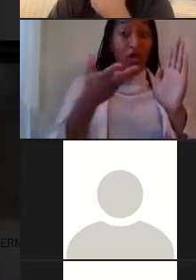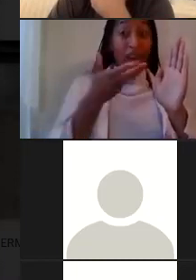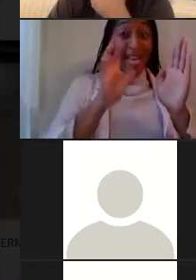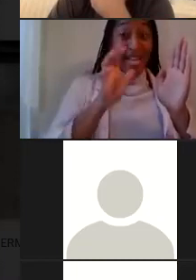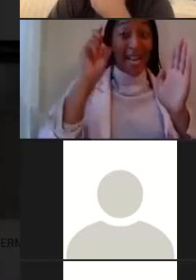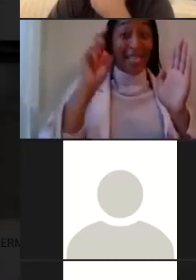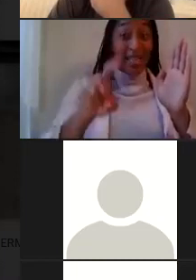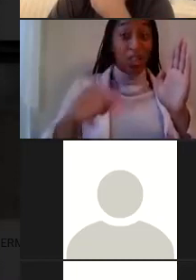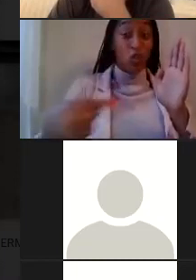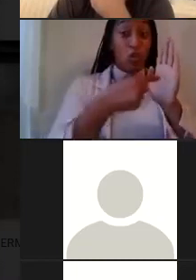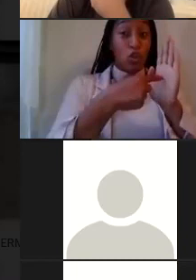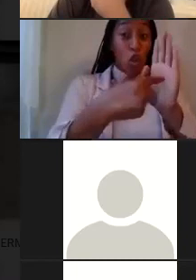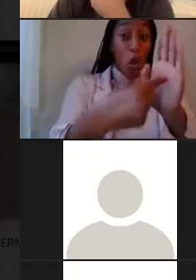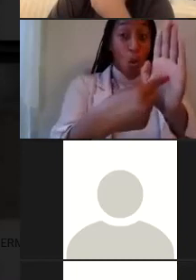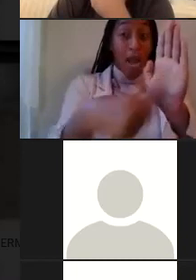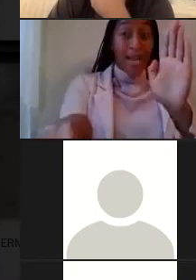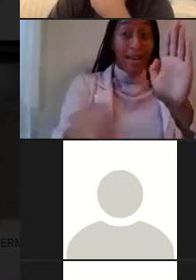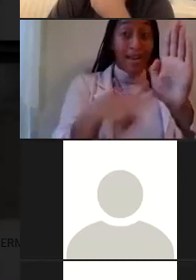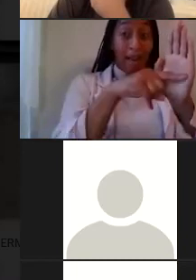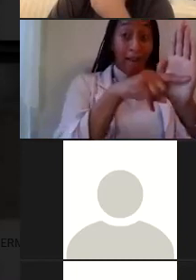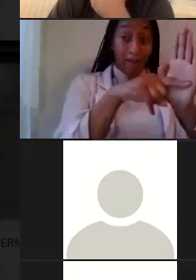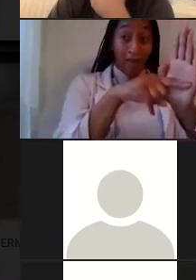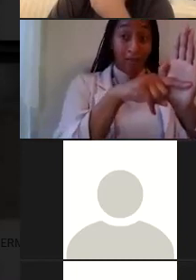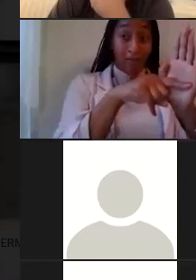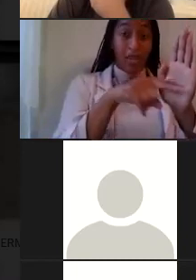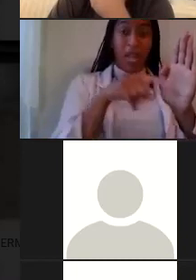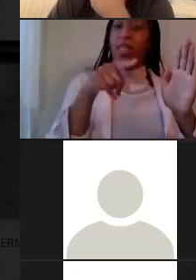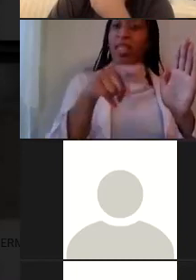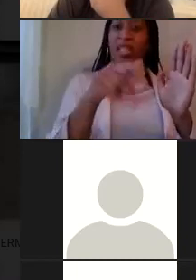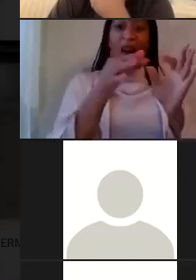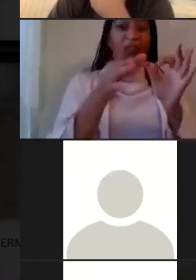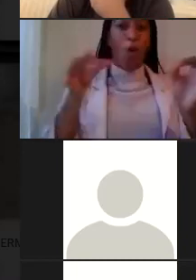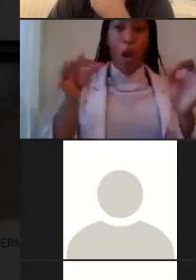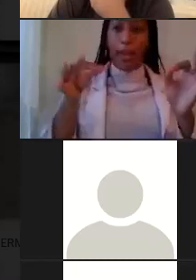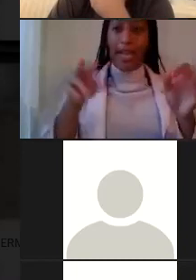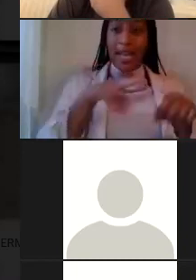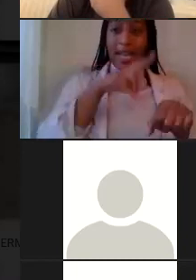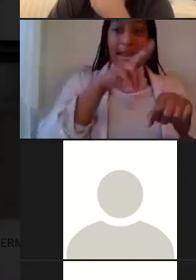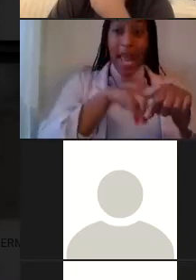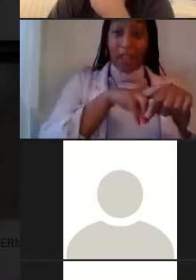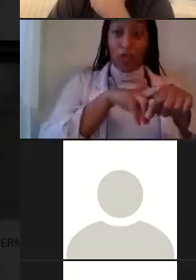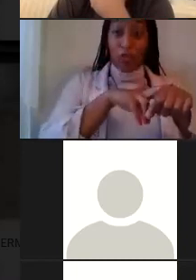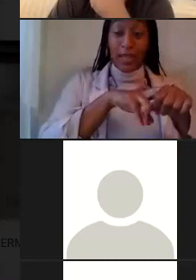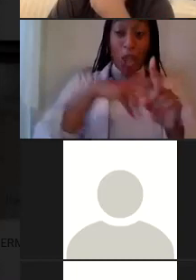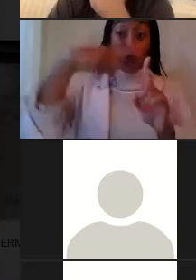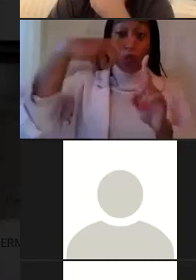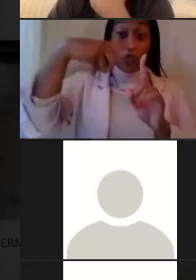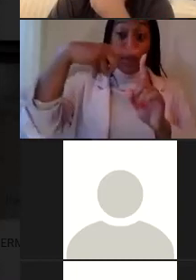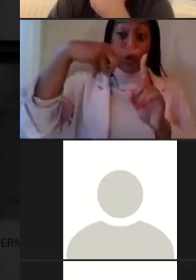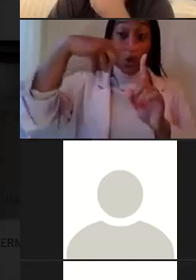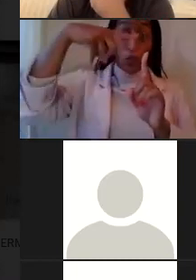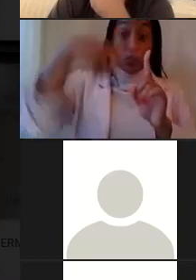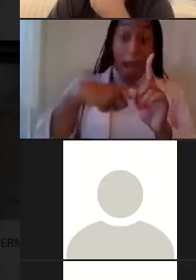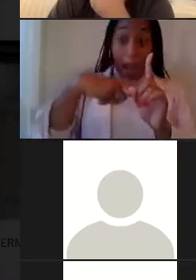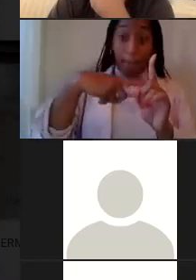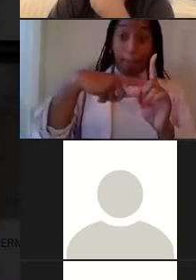formula will automatically come out negative if you're dropping the temperature. But the latent heat formula will